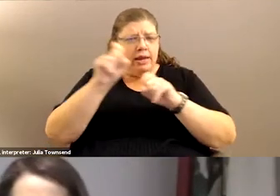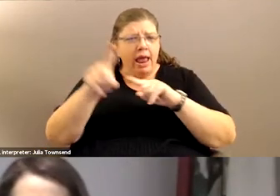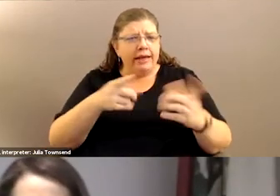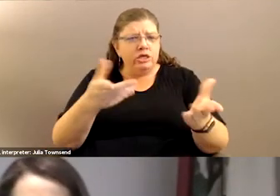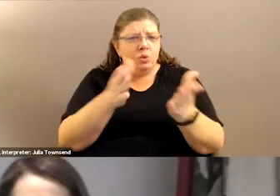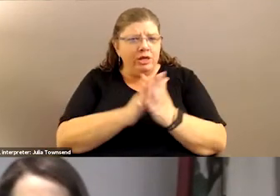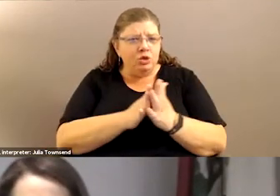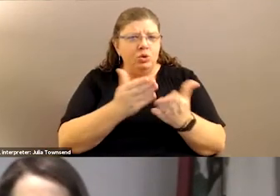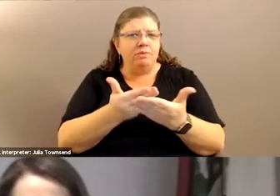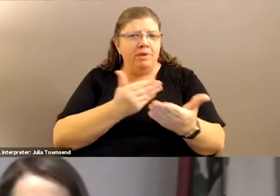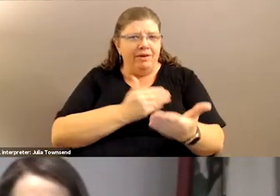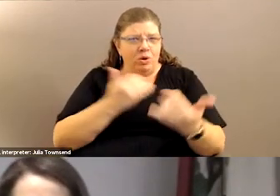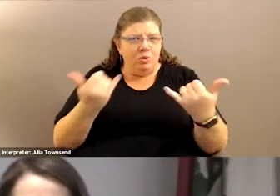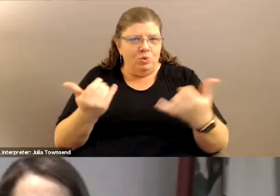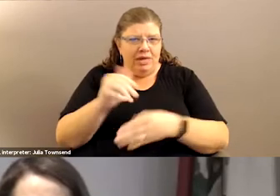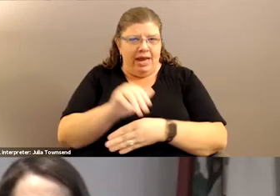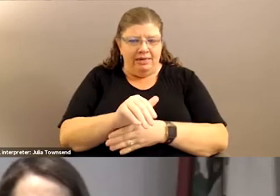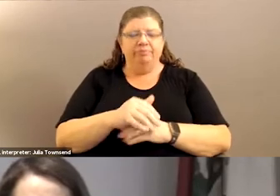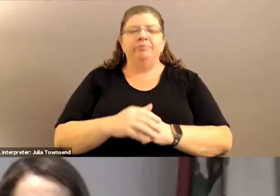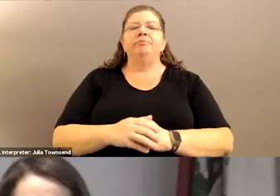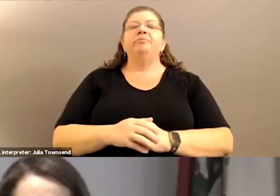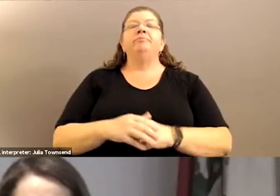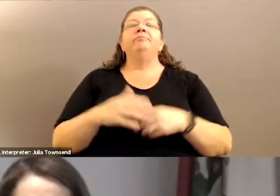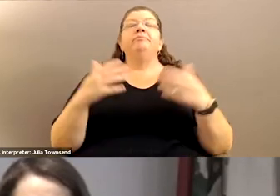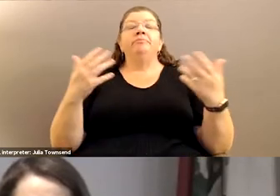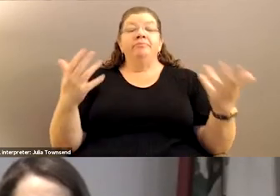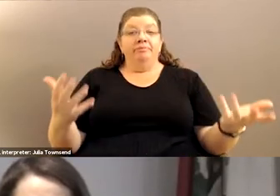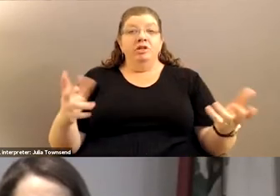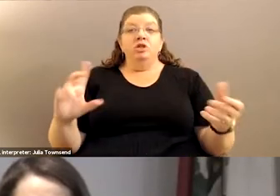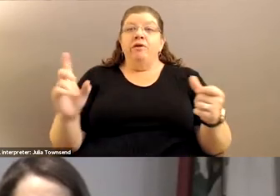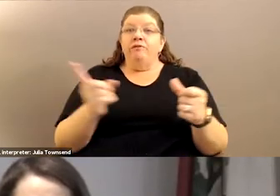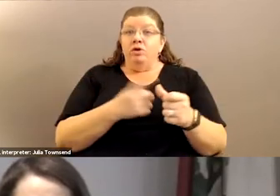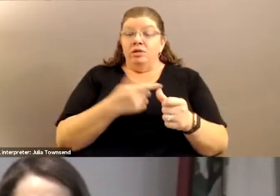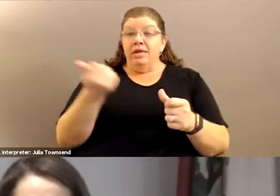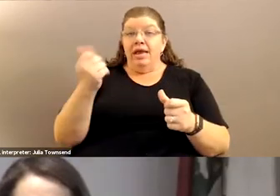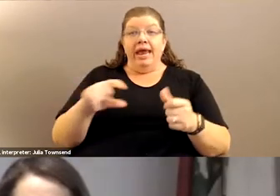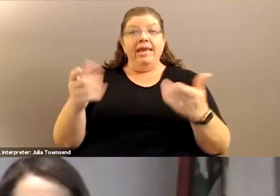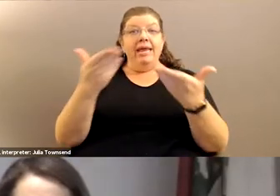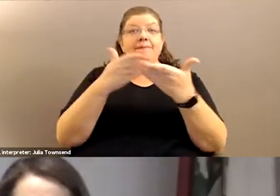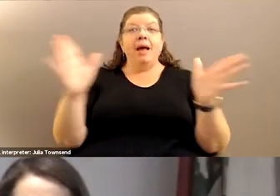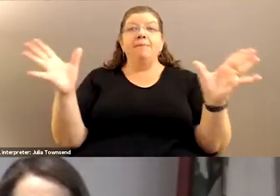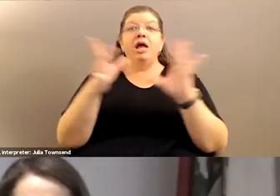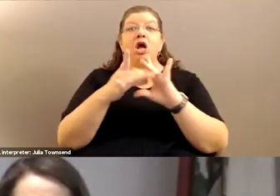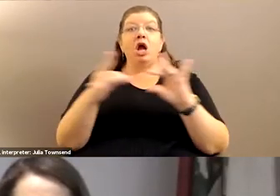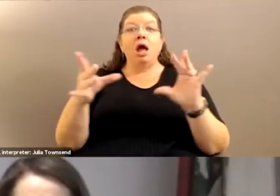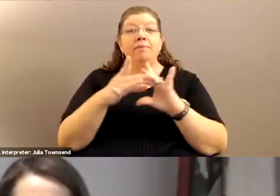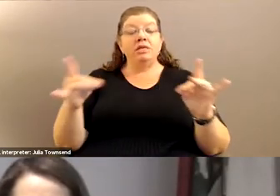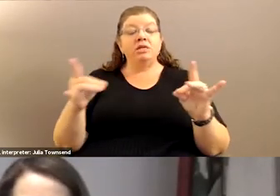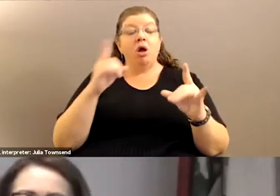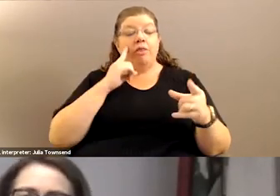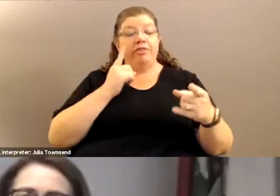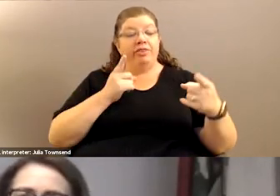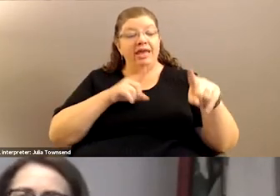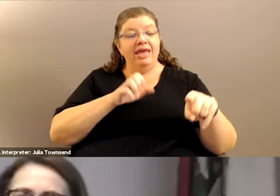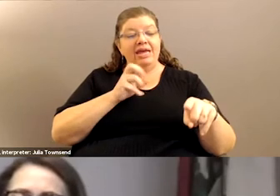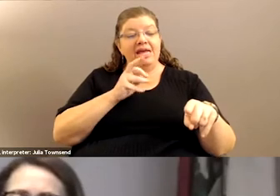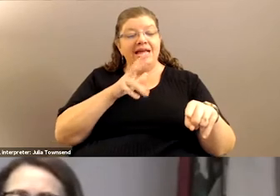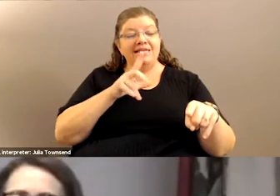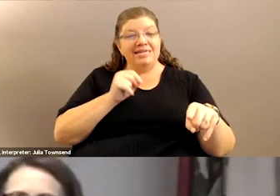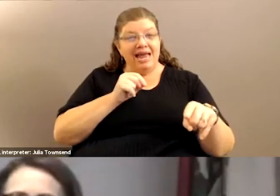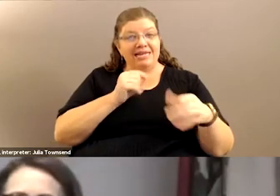items before tonight so first of all are there any public comments on the consent agenda items miss